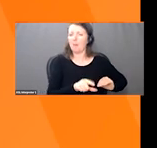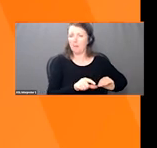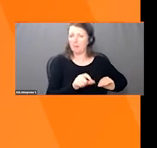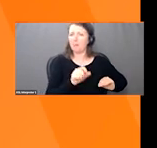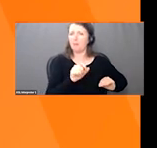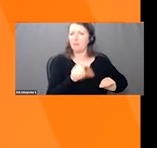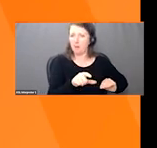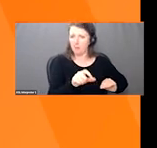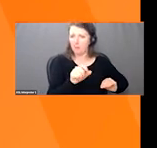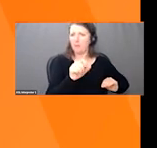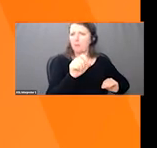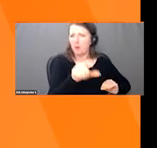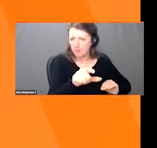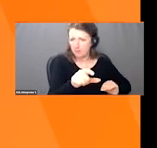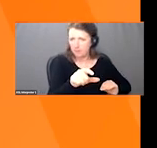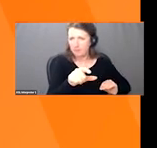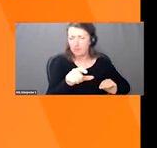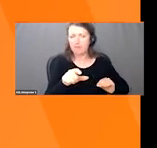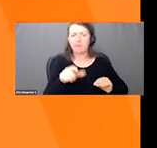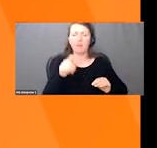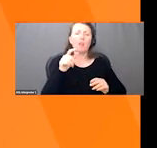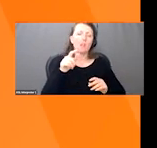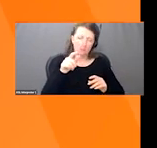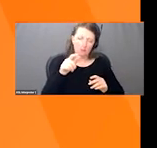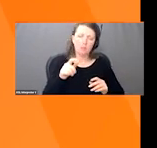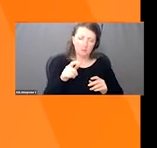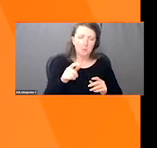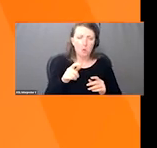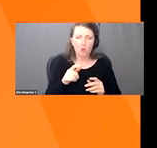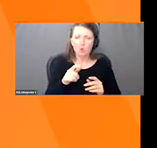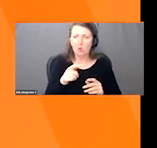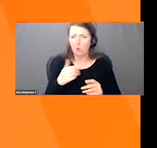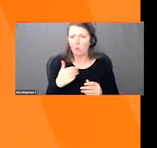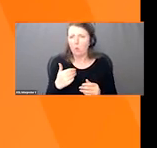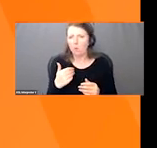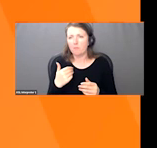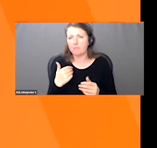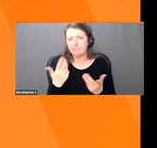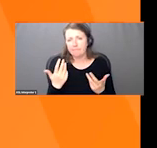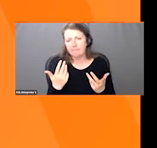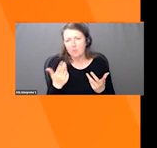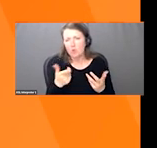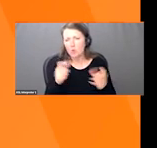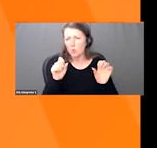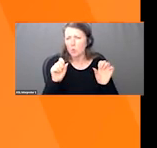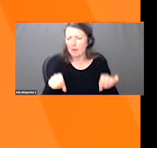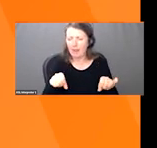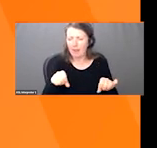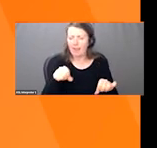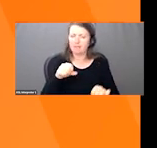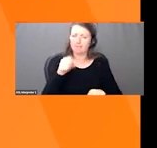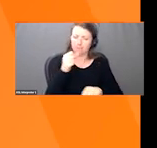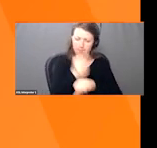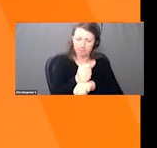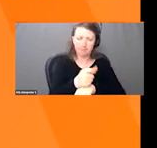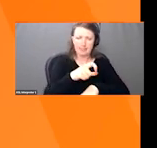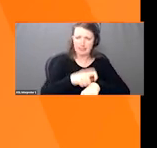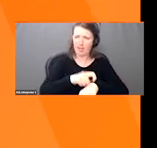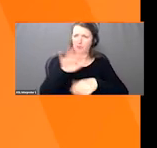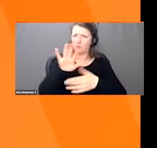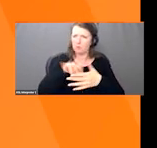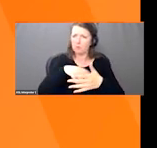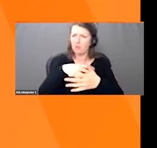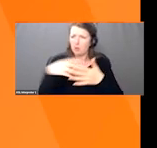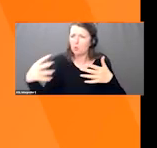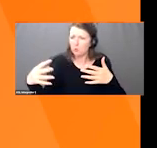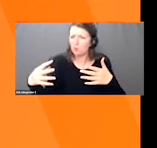forgotten. It takes way more time than just blocking off a chunk of hours at the beginning of the month to do it all, and things get missed.